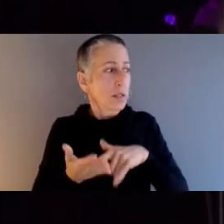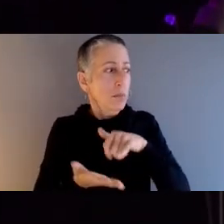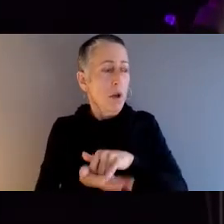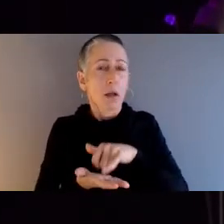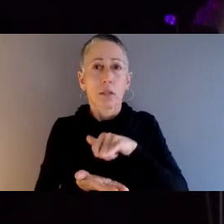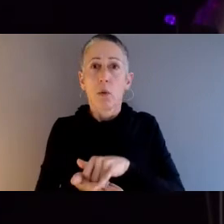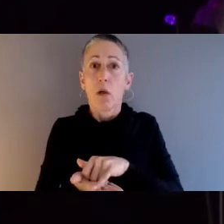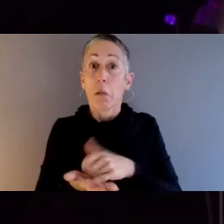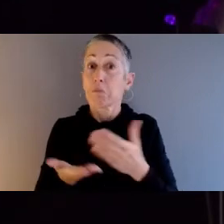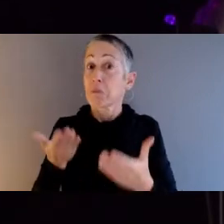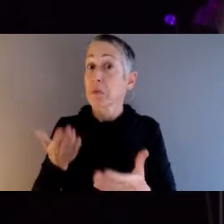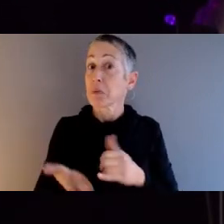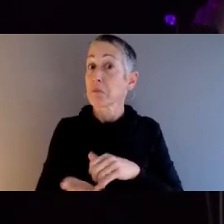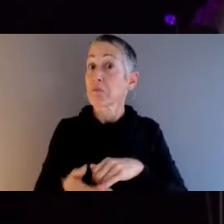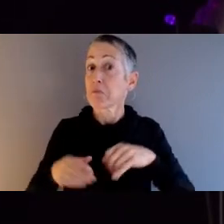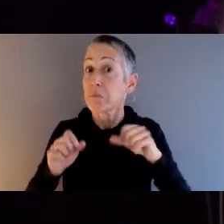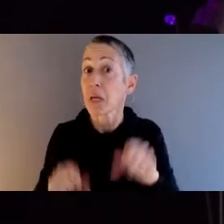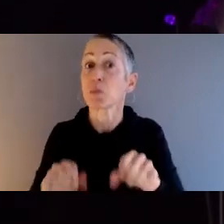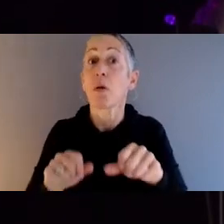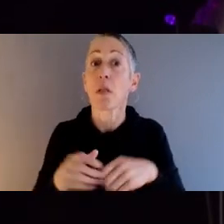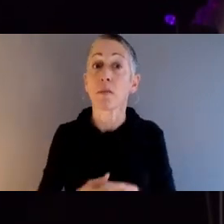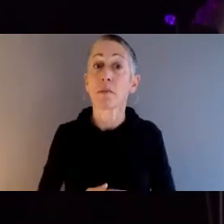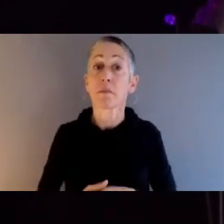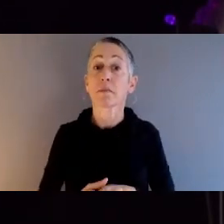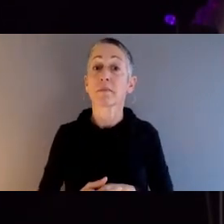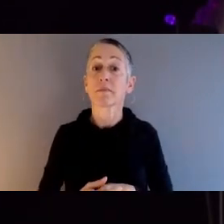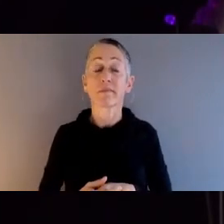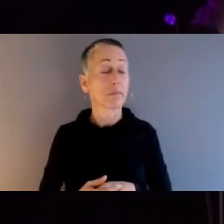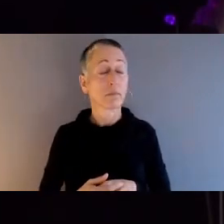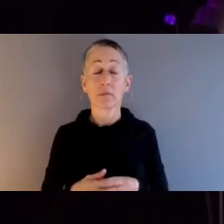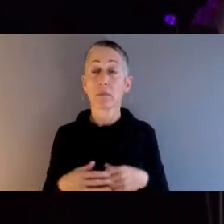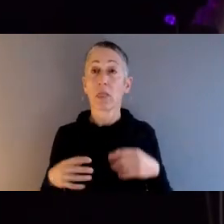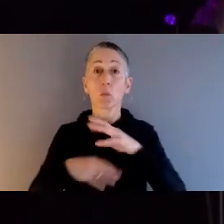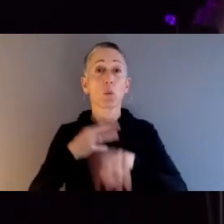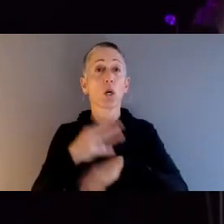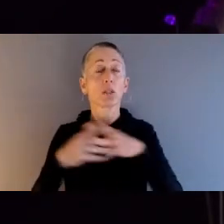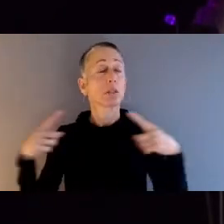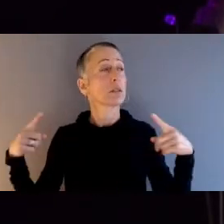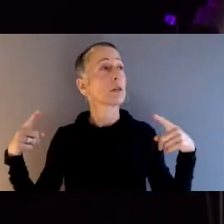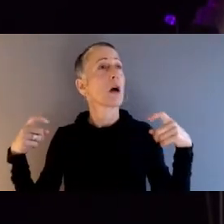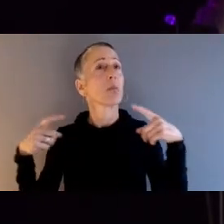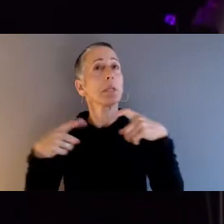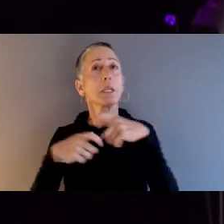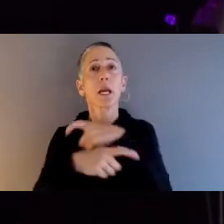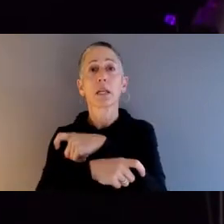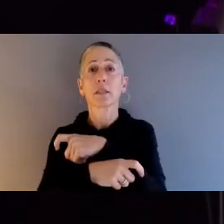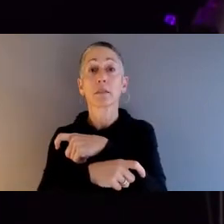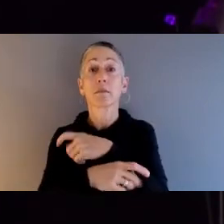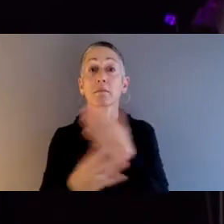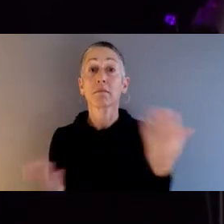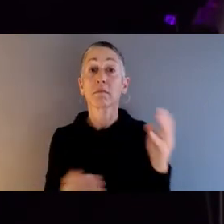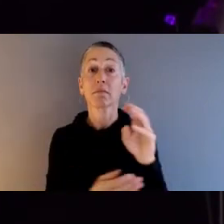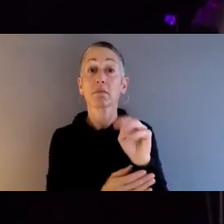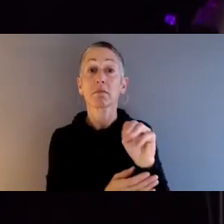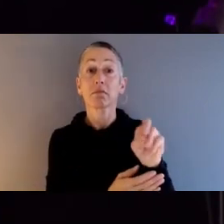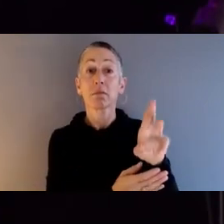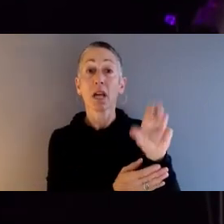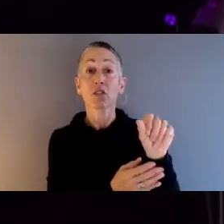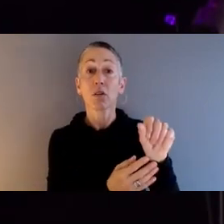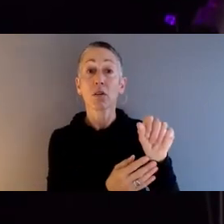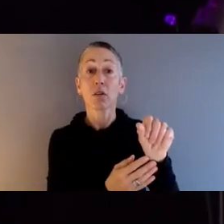possible. Despite this unbelievably complicated world, Maestra fills me with hope. I am surrounded in this room and in